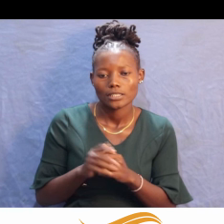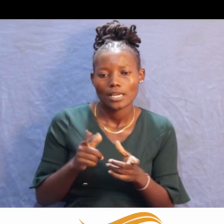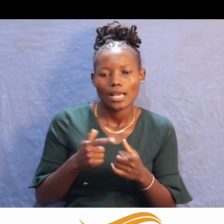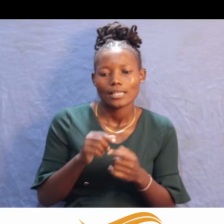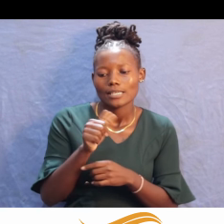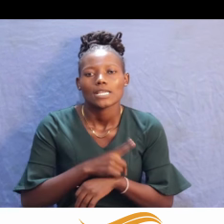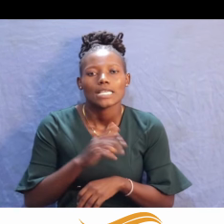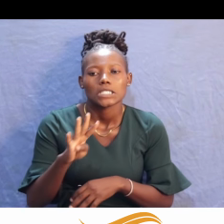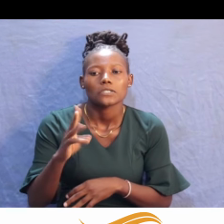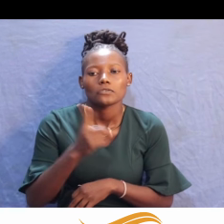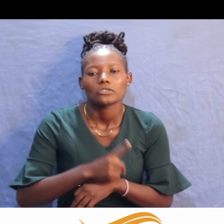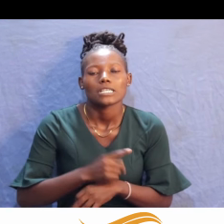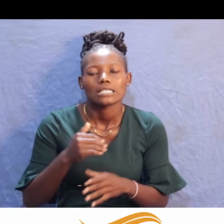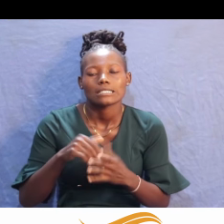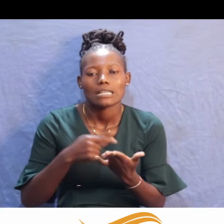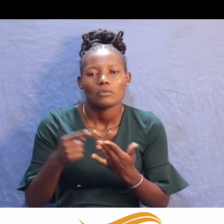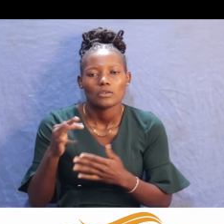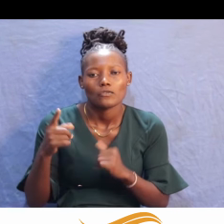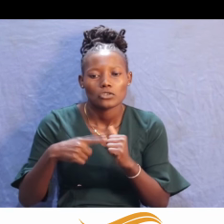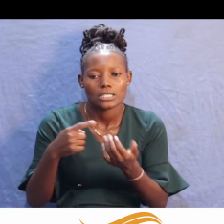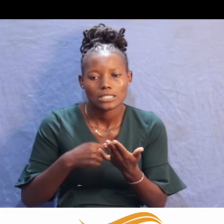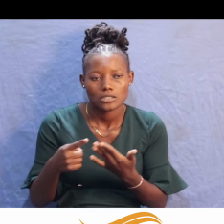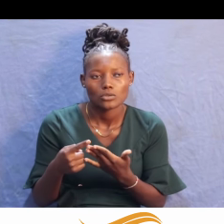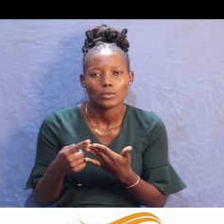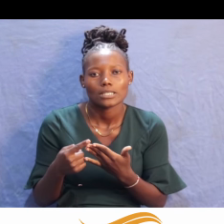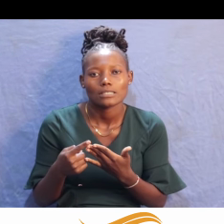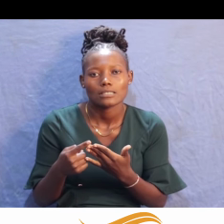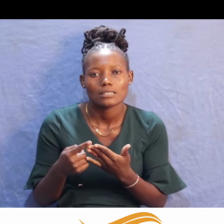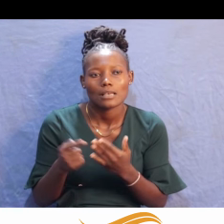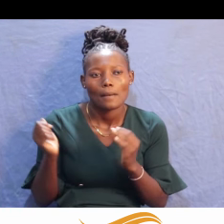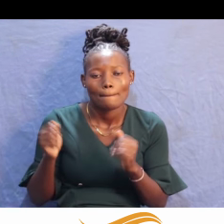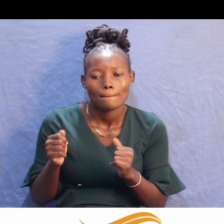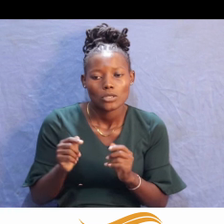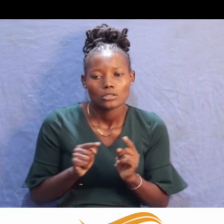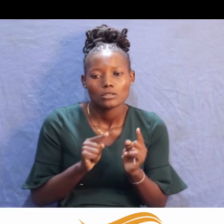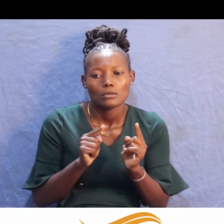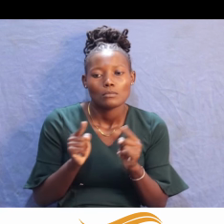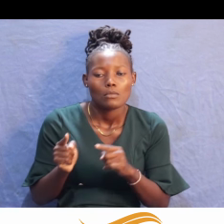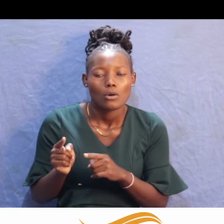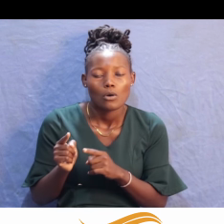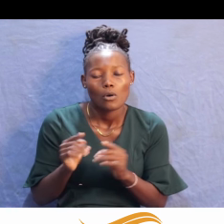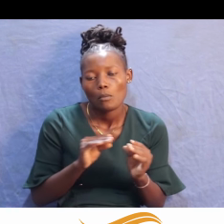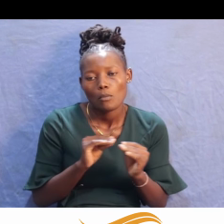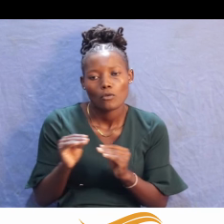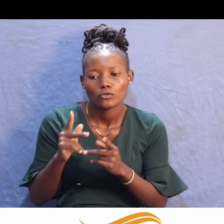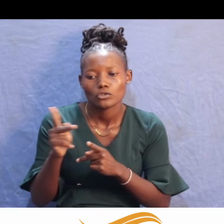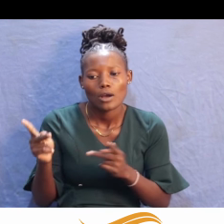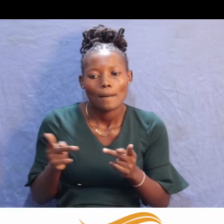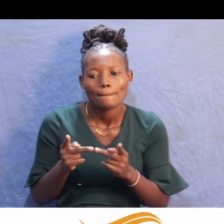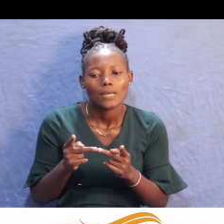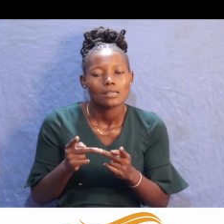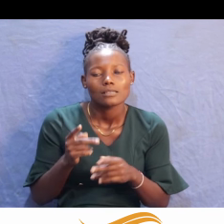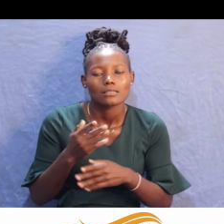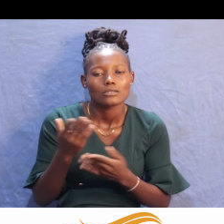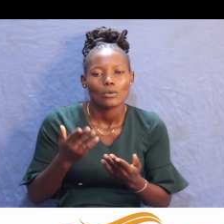days a week for 6 weeks. You're going to raise your anaerobic threshold. You're going to raise that point where your body starts producing